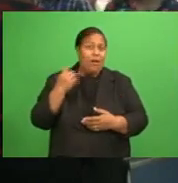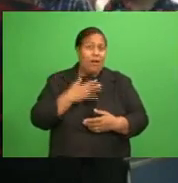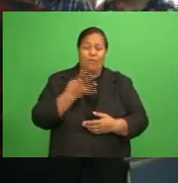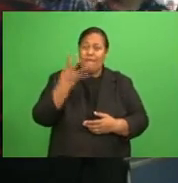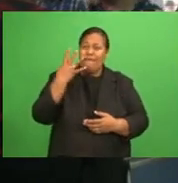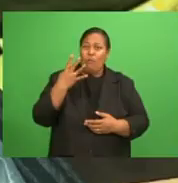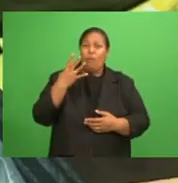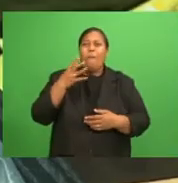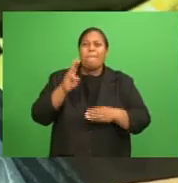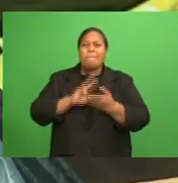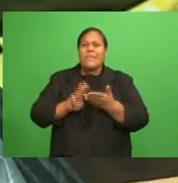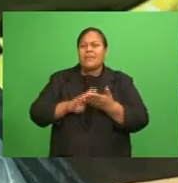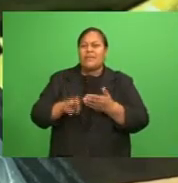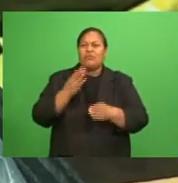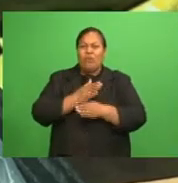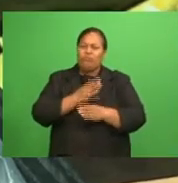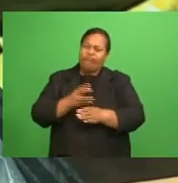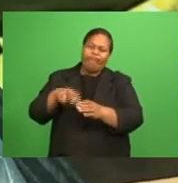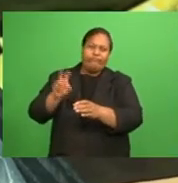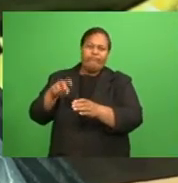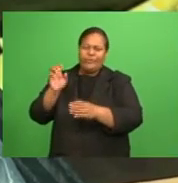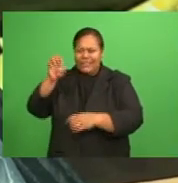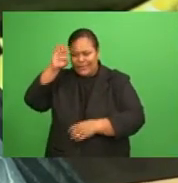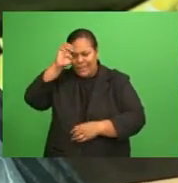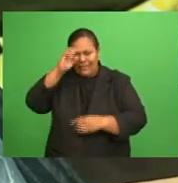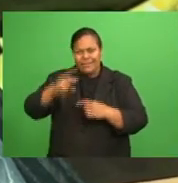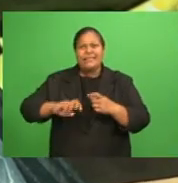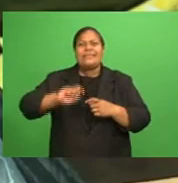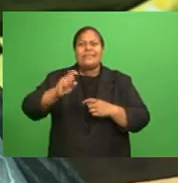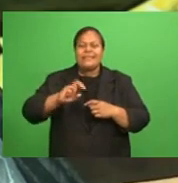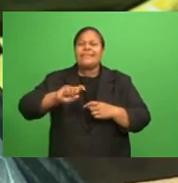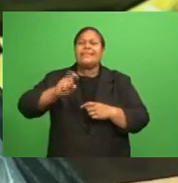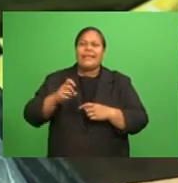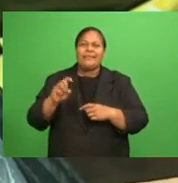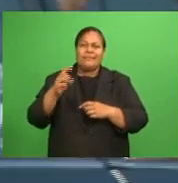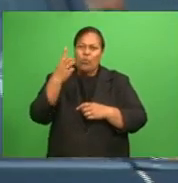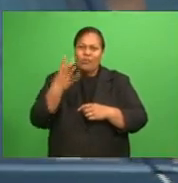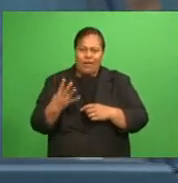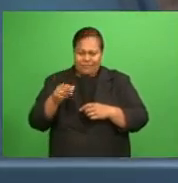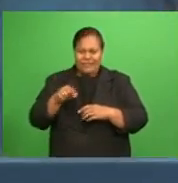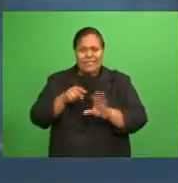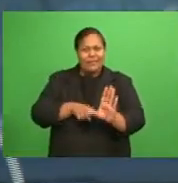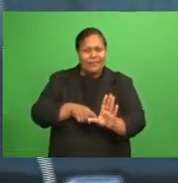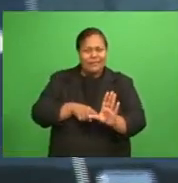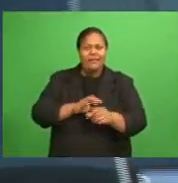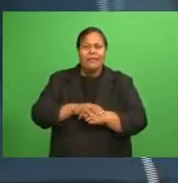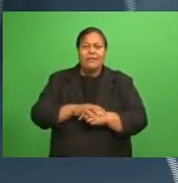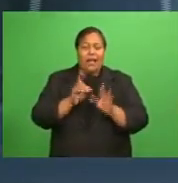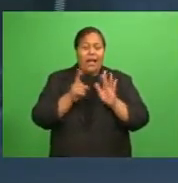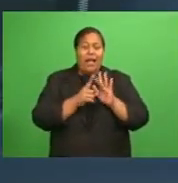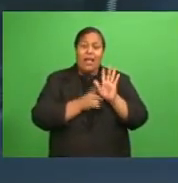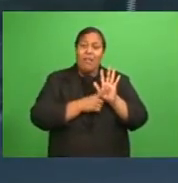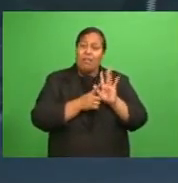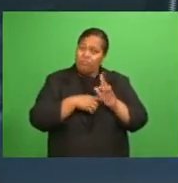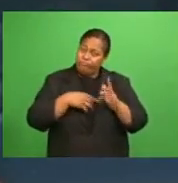losses worldwide is expected in the second quarter of this year. ILO says many Fijian businesses are also